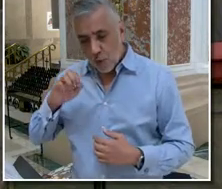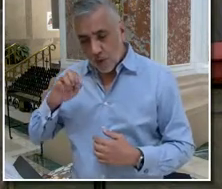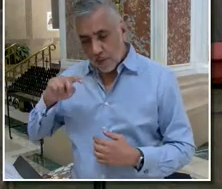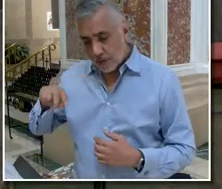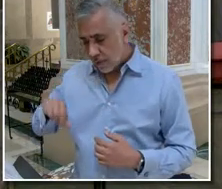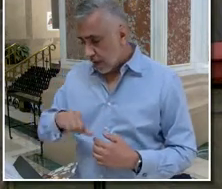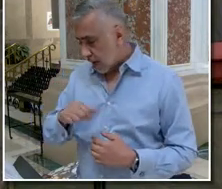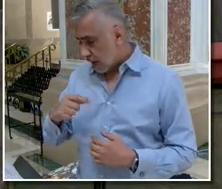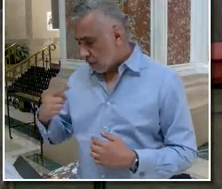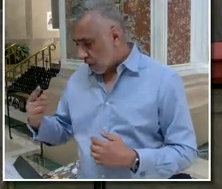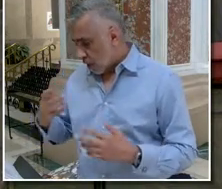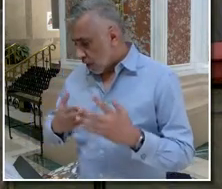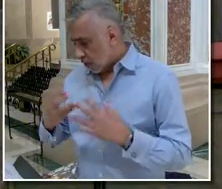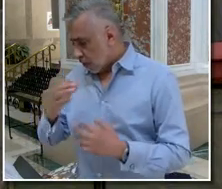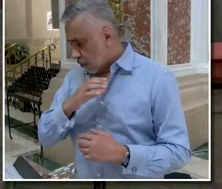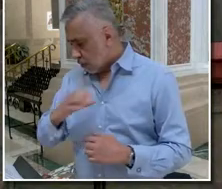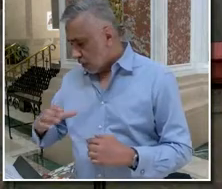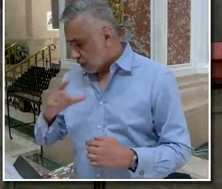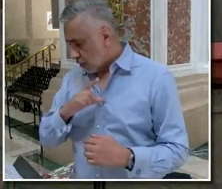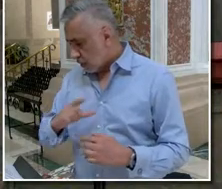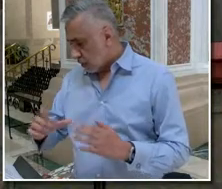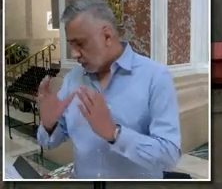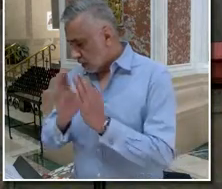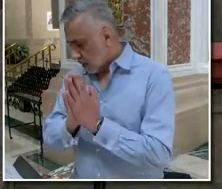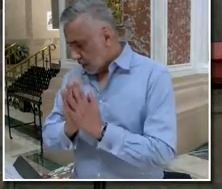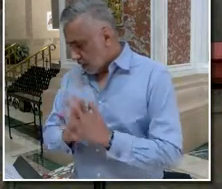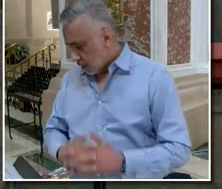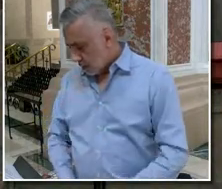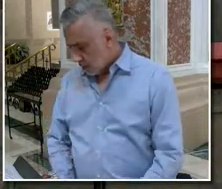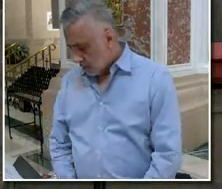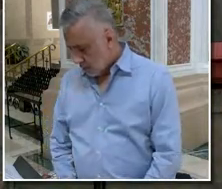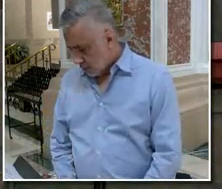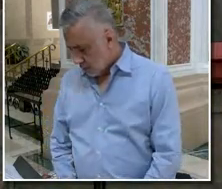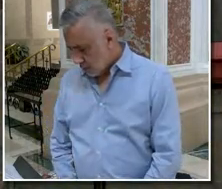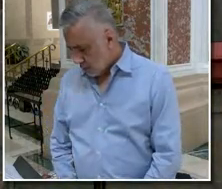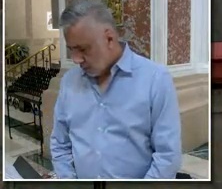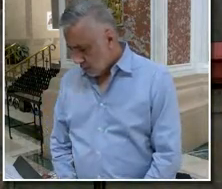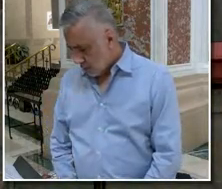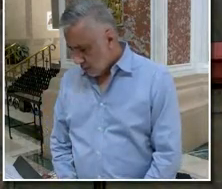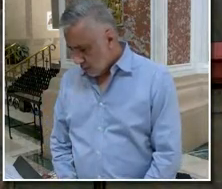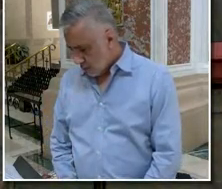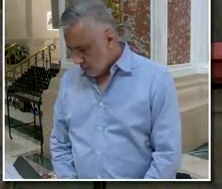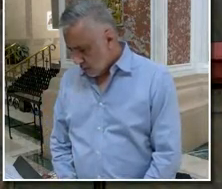foe. Through Christ our Lord. Amen.